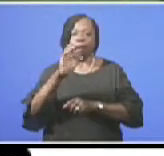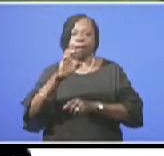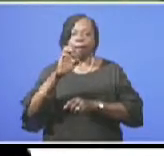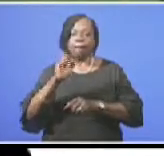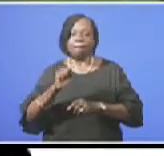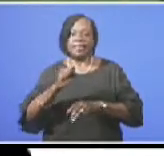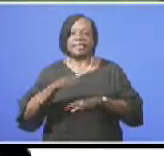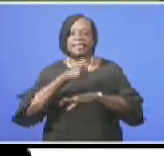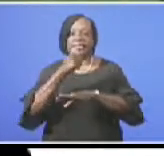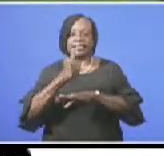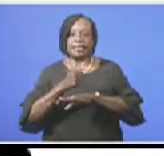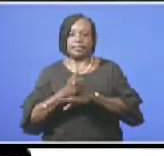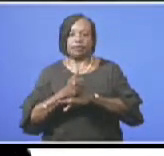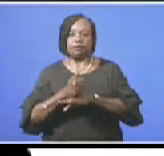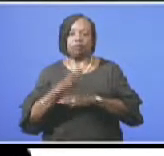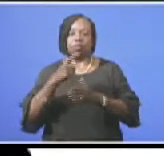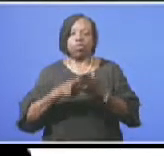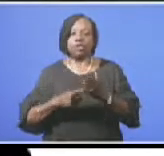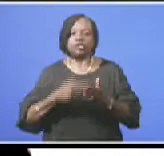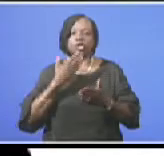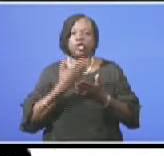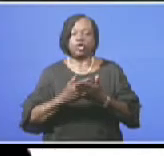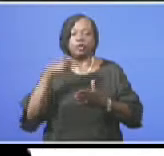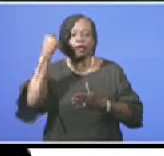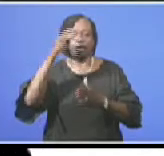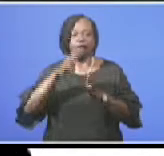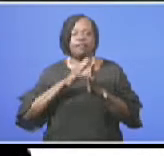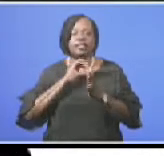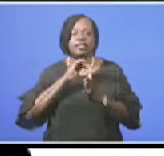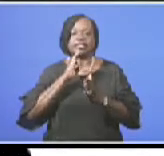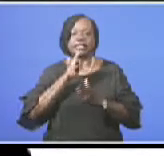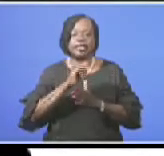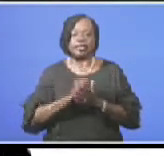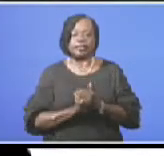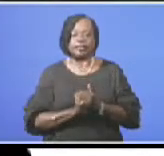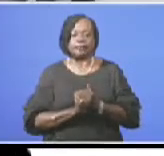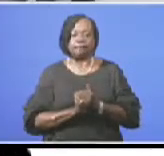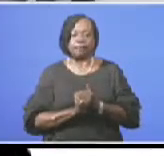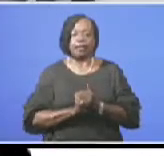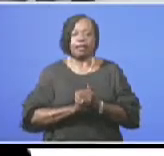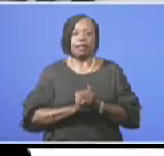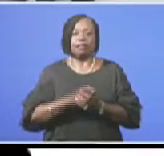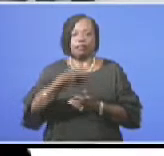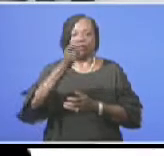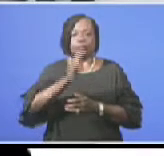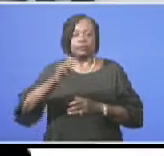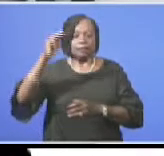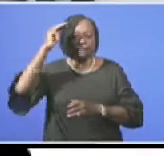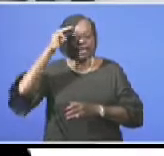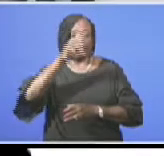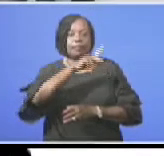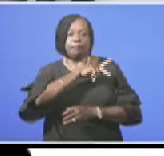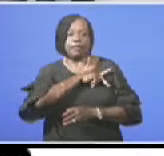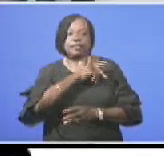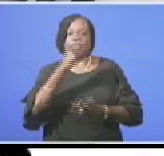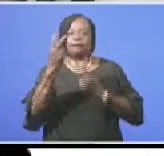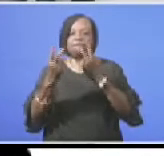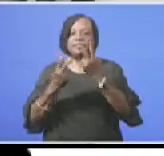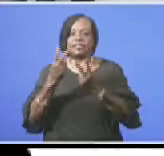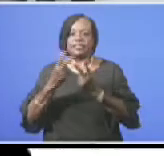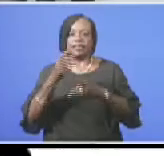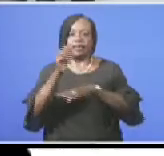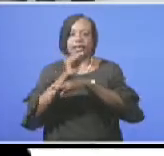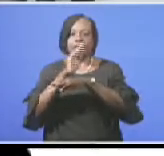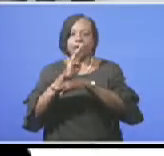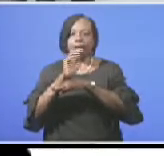corporate governance is. Minister of Agriculture and Marine Resources, the Honorable Michael Pintar, recently visited the island of Abaco